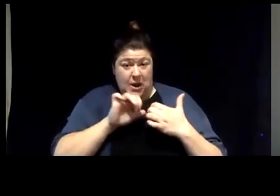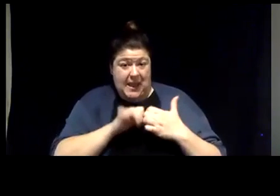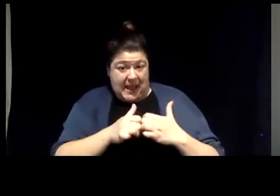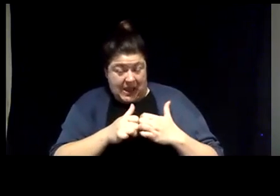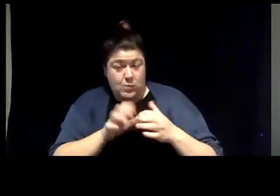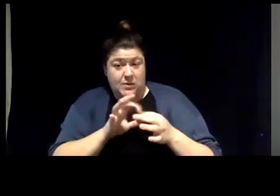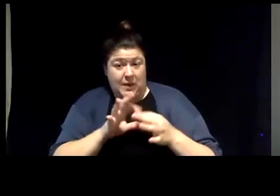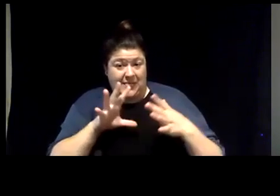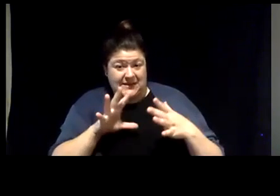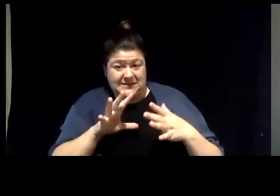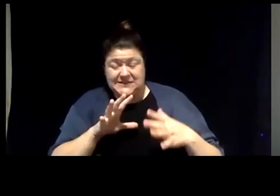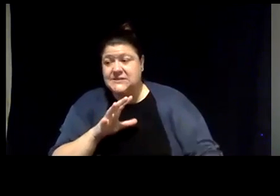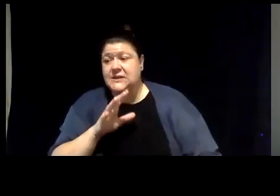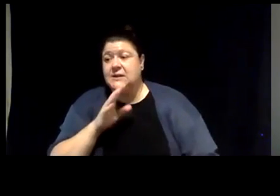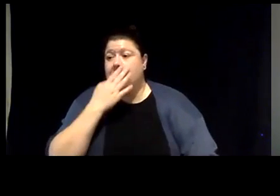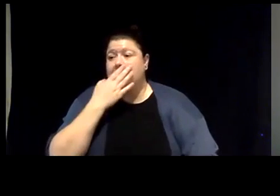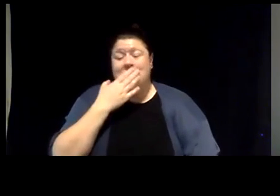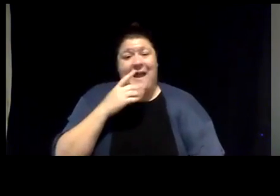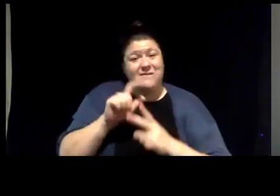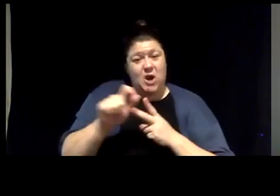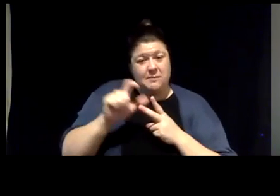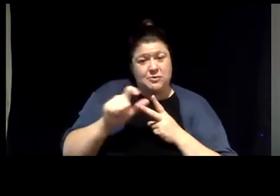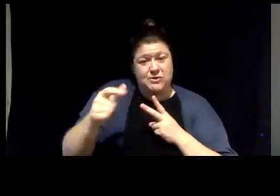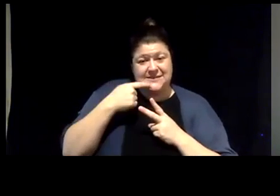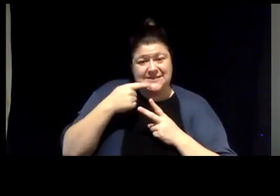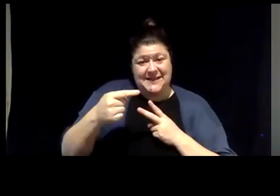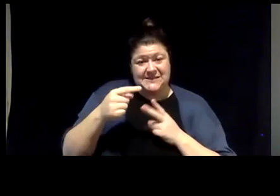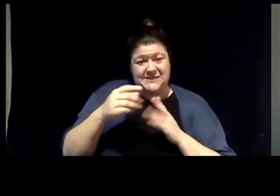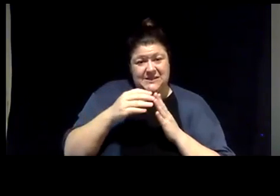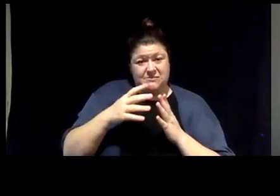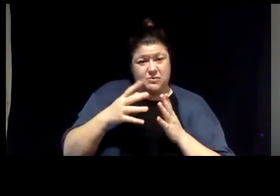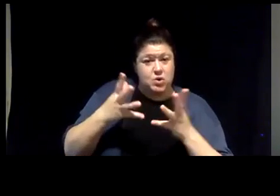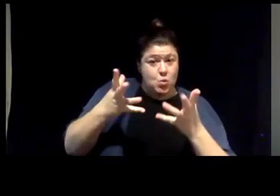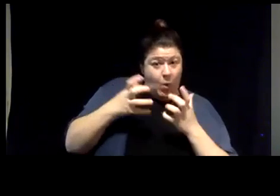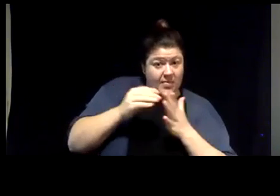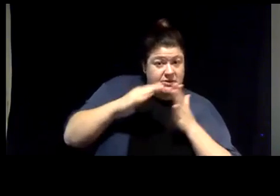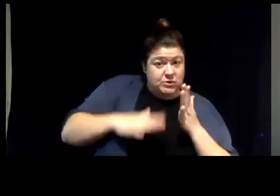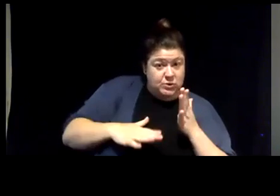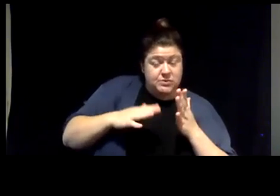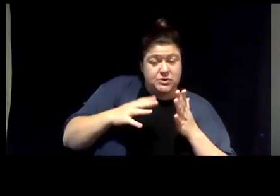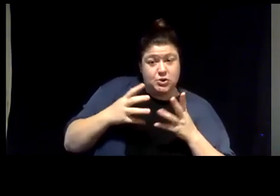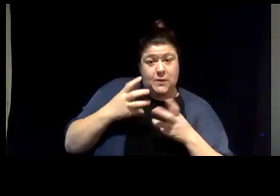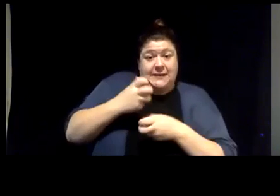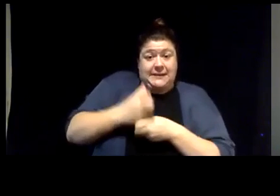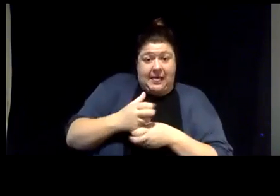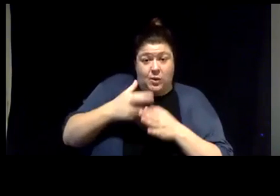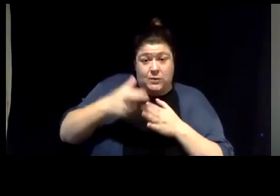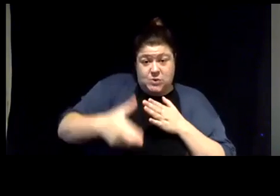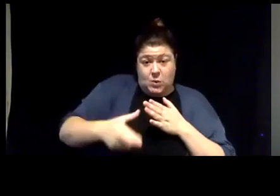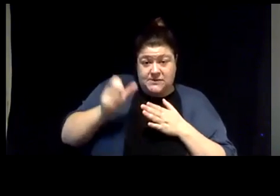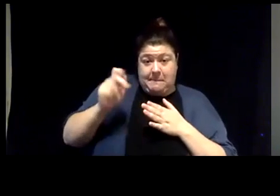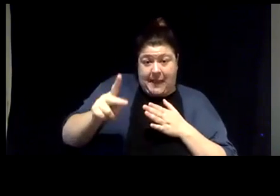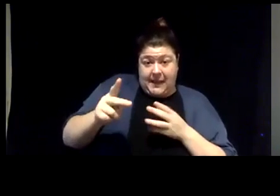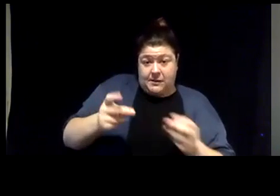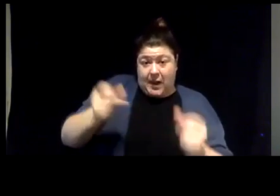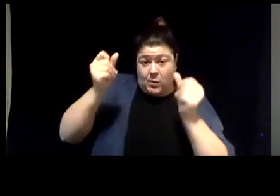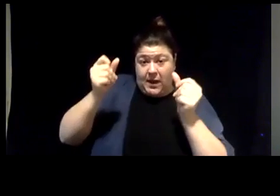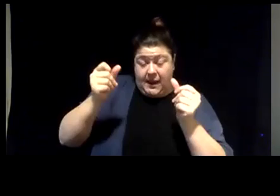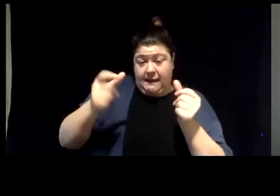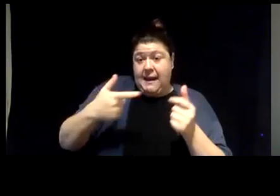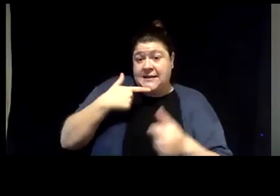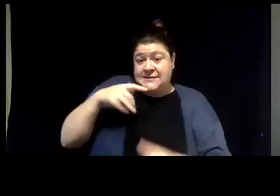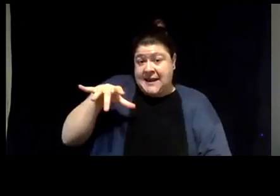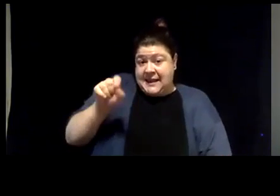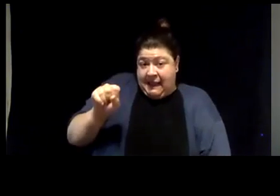have an option where it says, do you want the students to get the results back right away, or whoever took the test to get the results back right away? And I just say